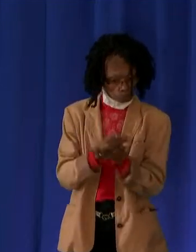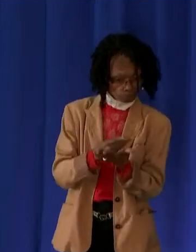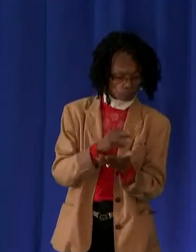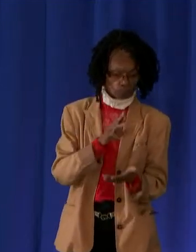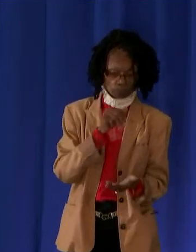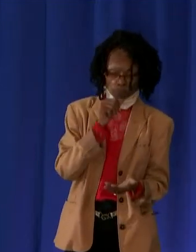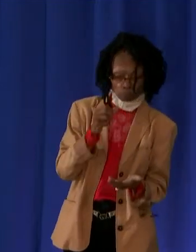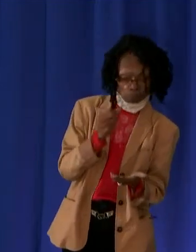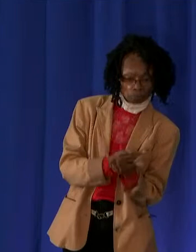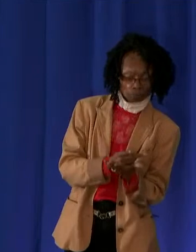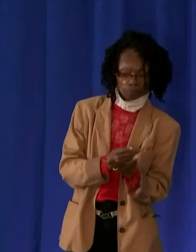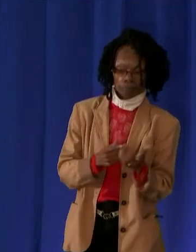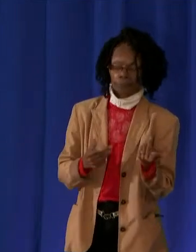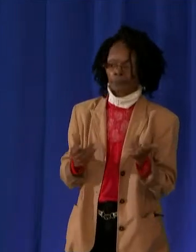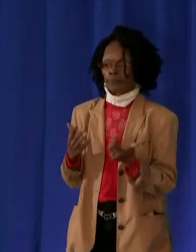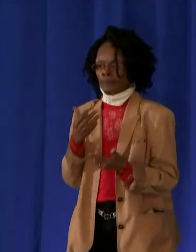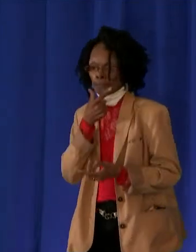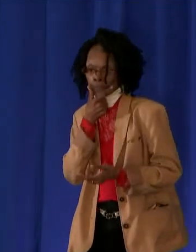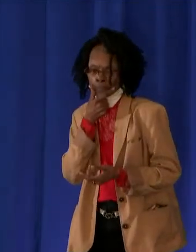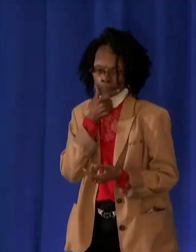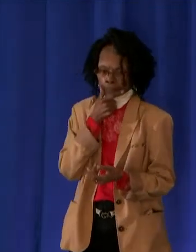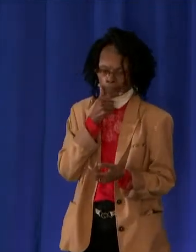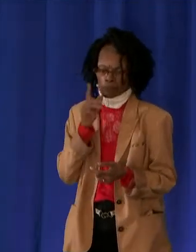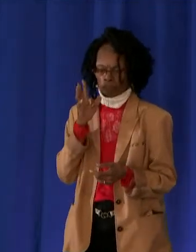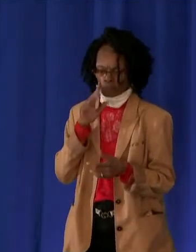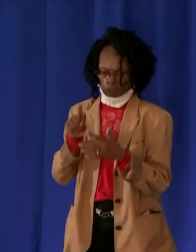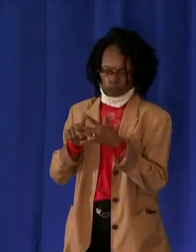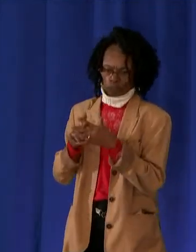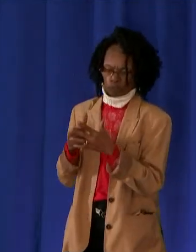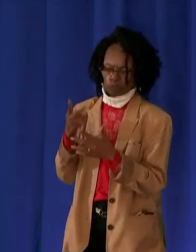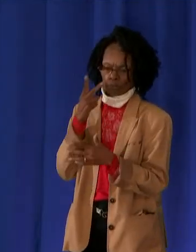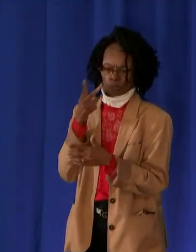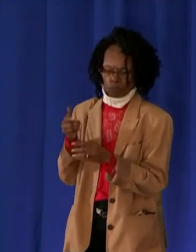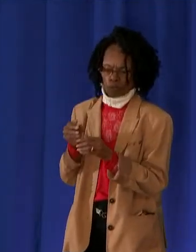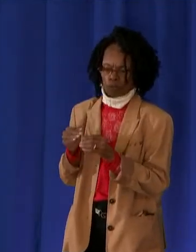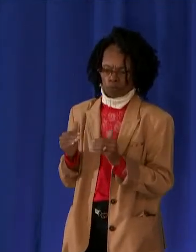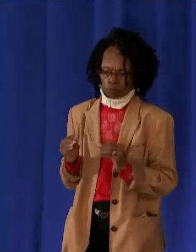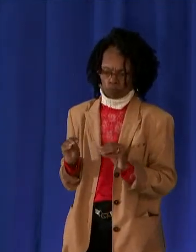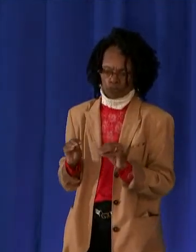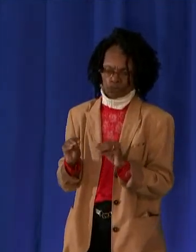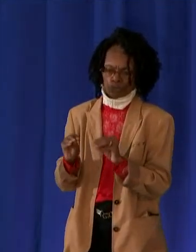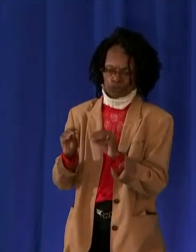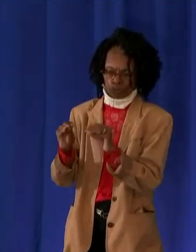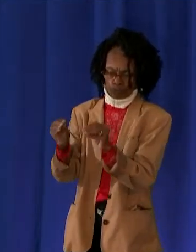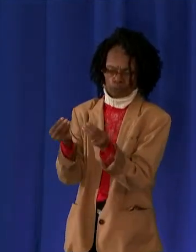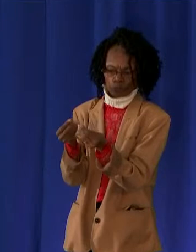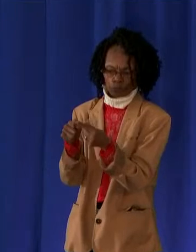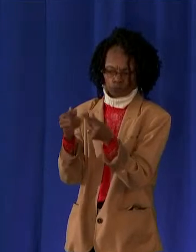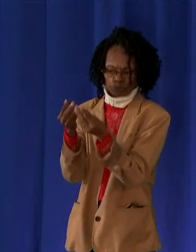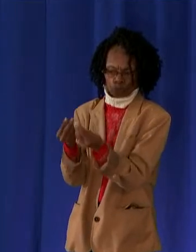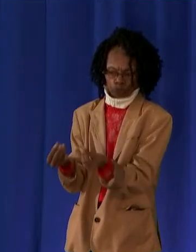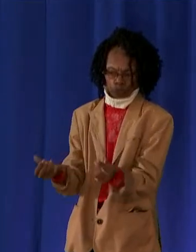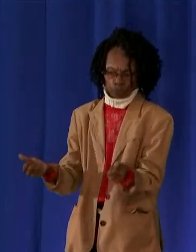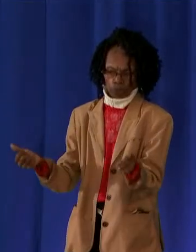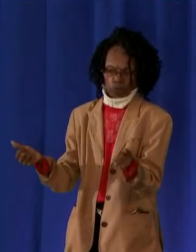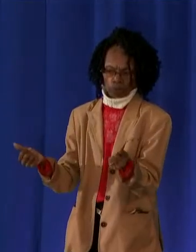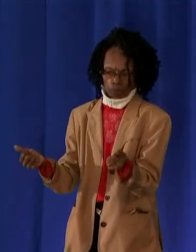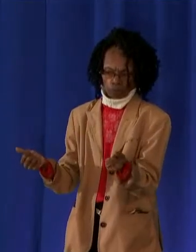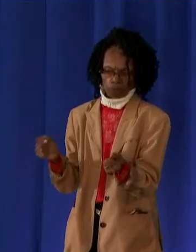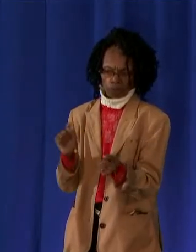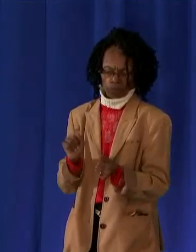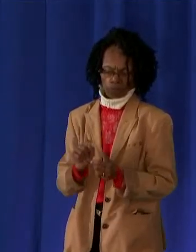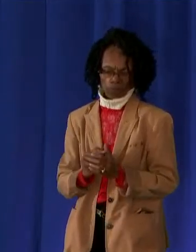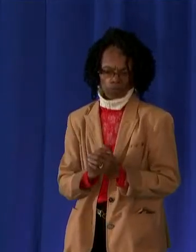or denied? I think we'll start to see more movement on the resolution of those in the next week or two. We have